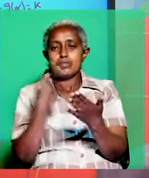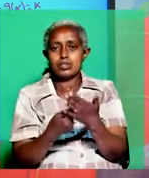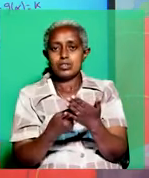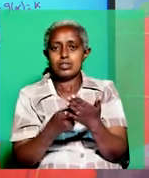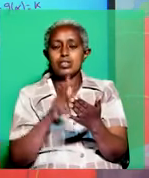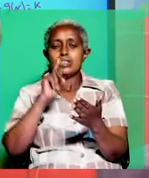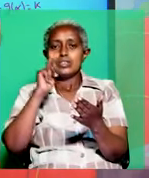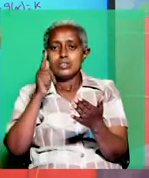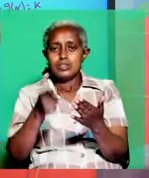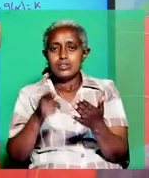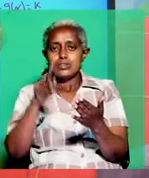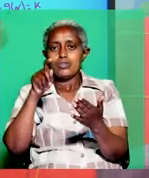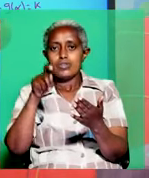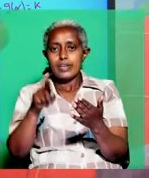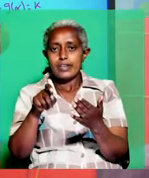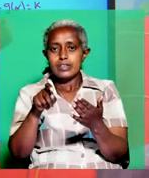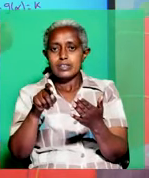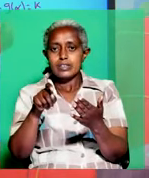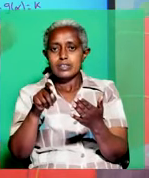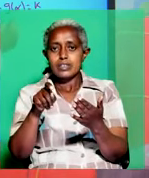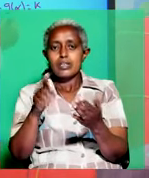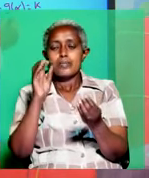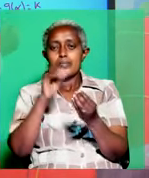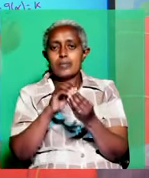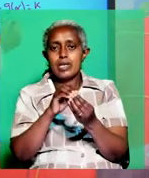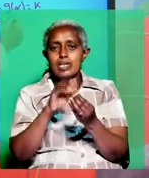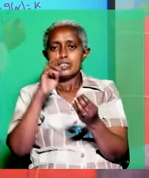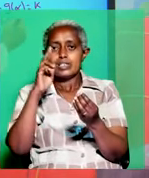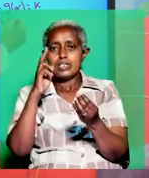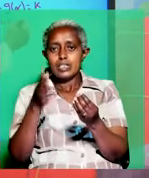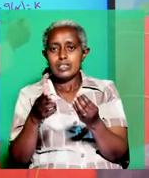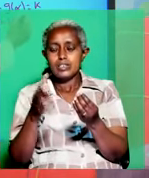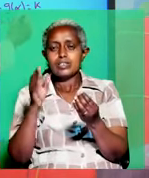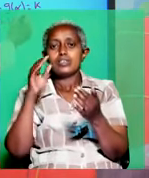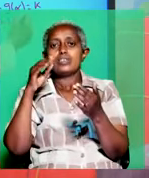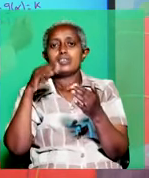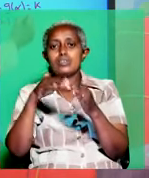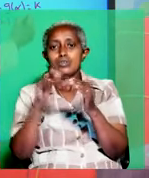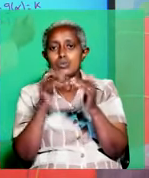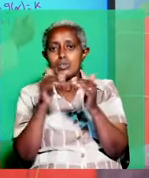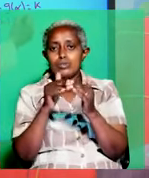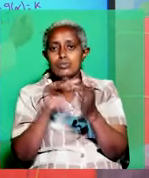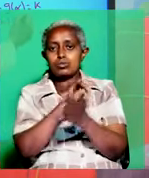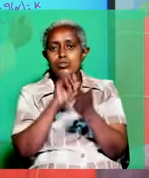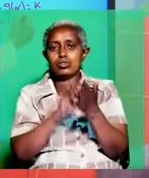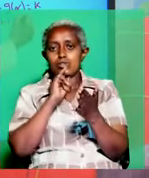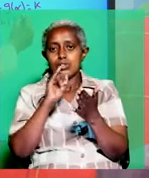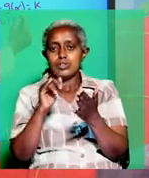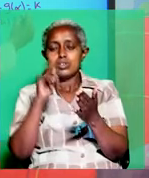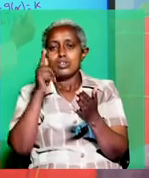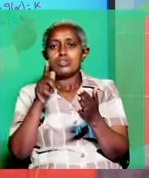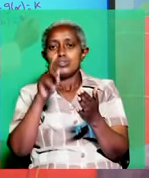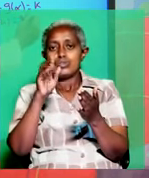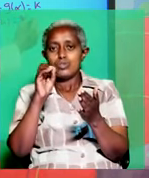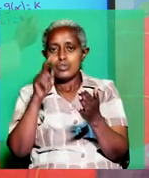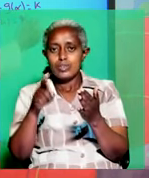of x plus h is equal to this g of x